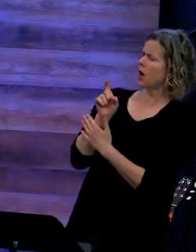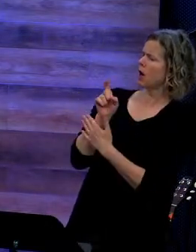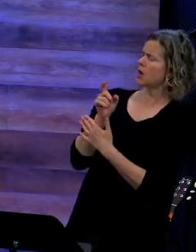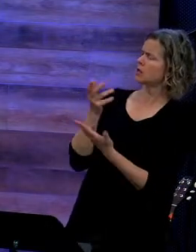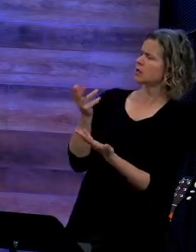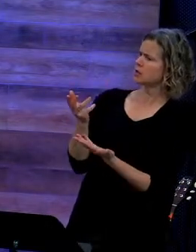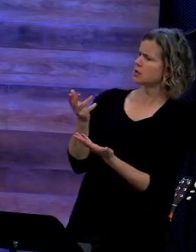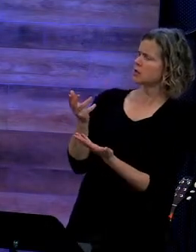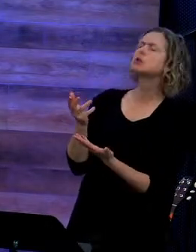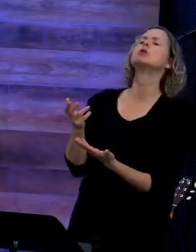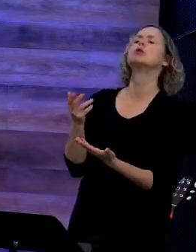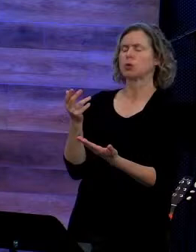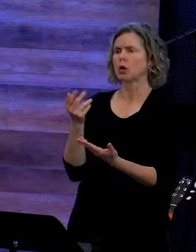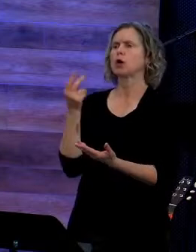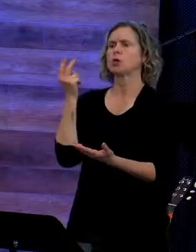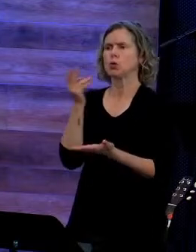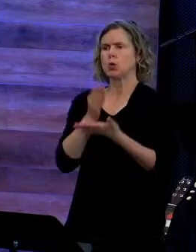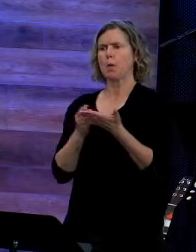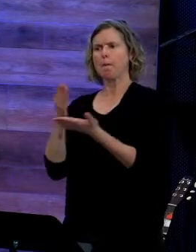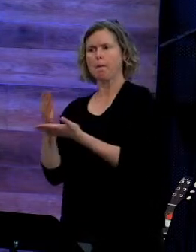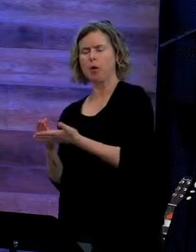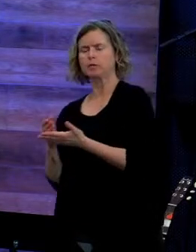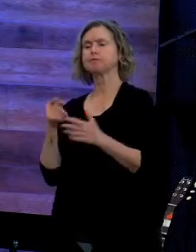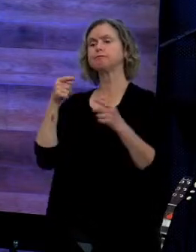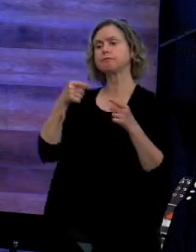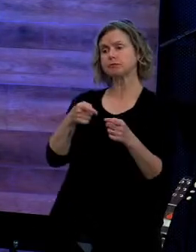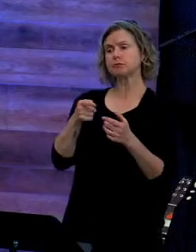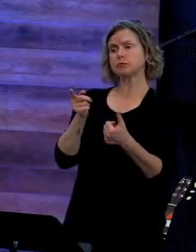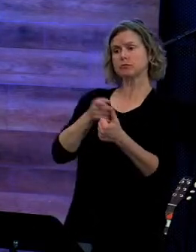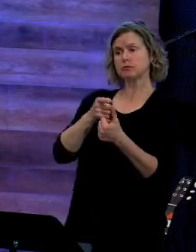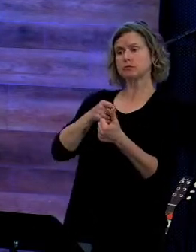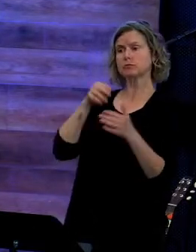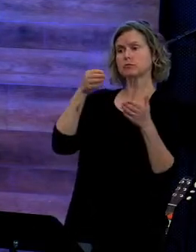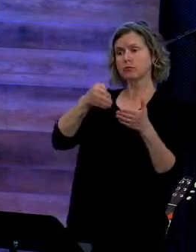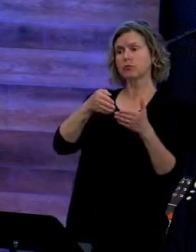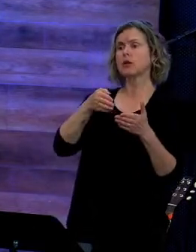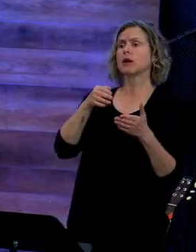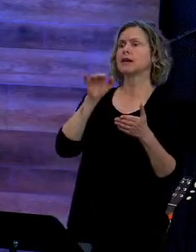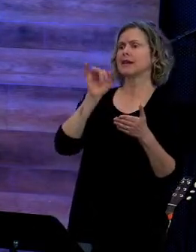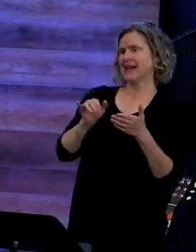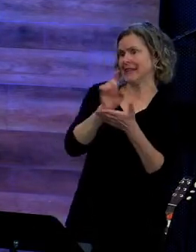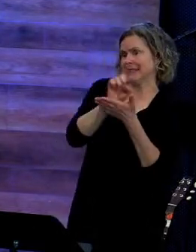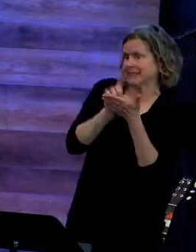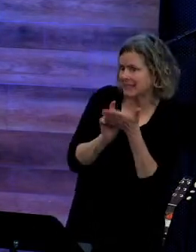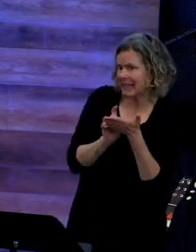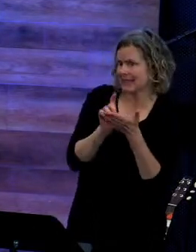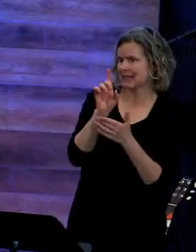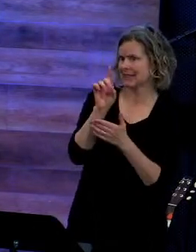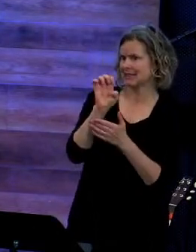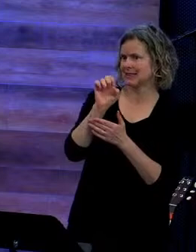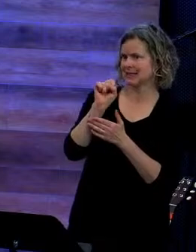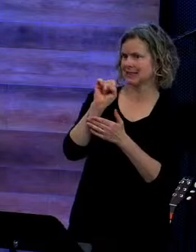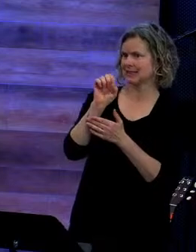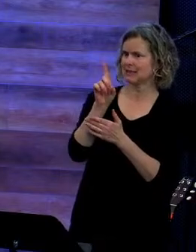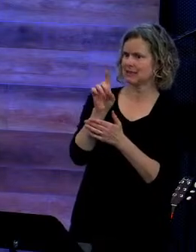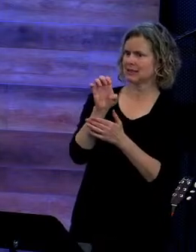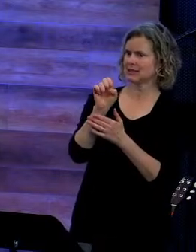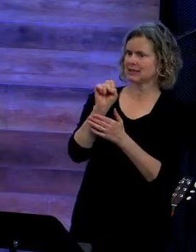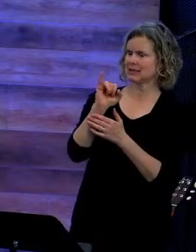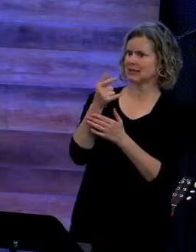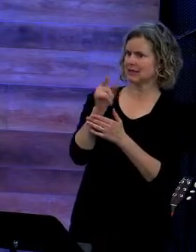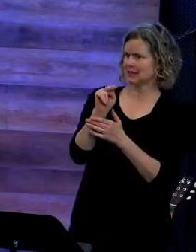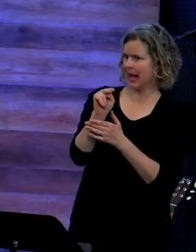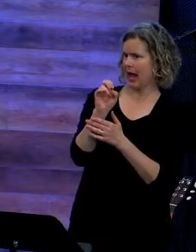we'll talk about the design of rest. And then second, the rescue of rest. And then we're going to end with some practical principles so that